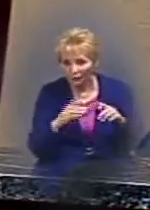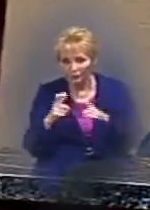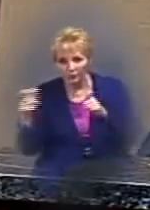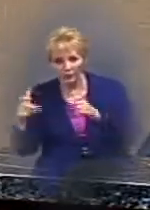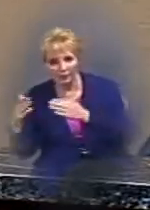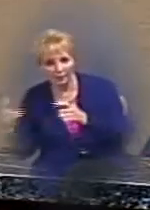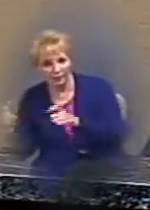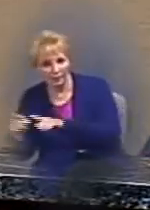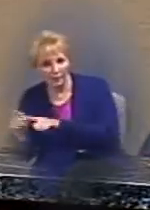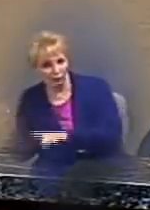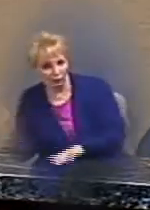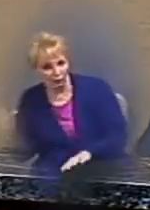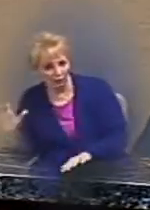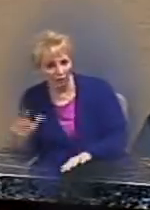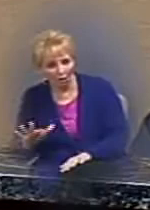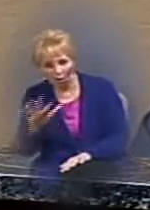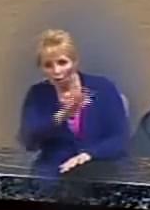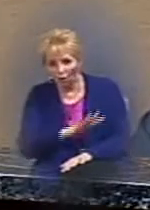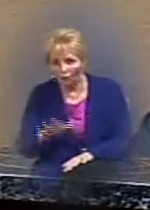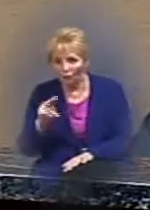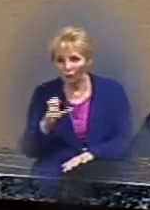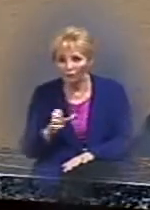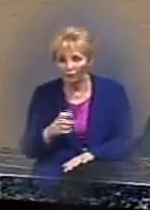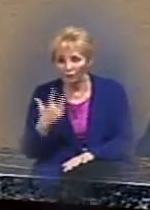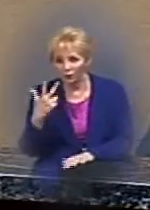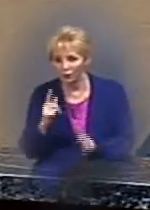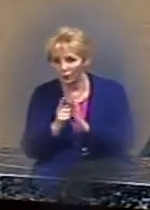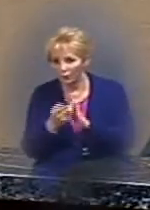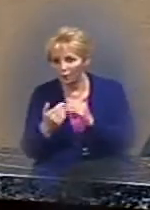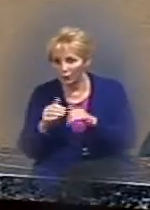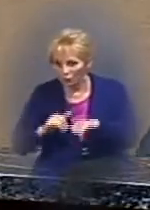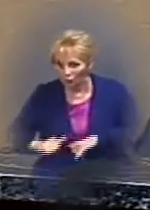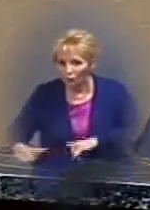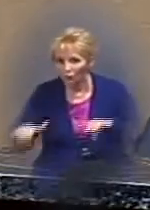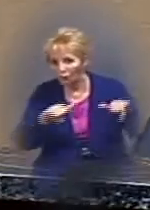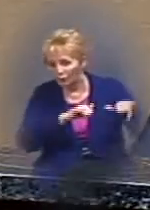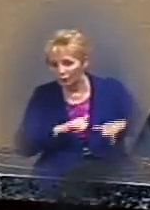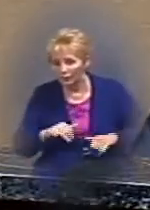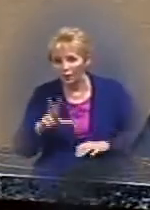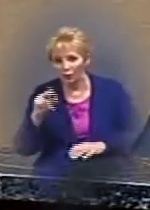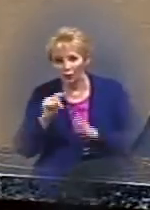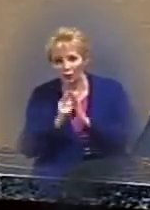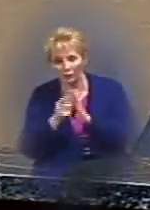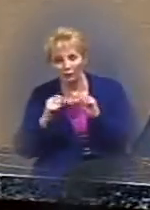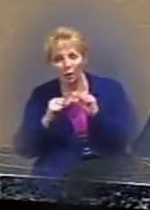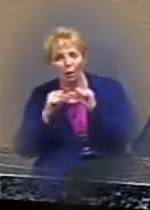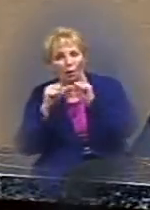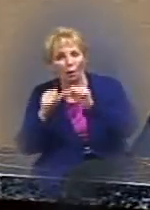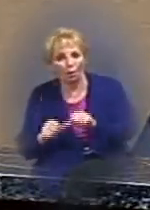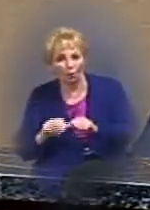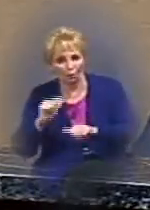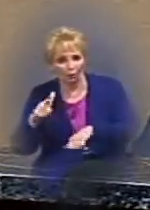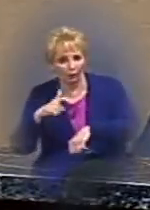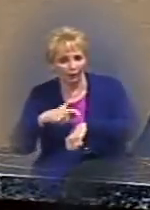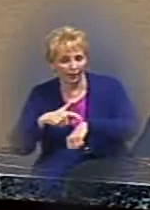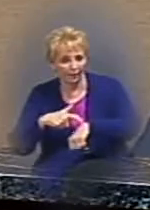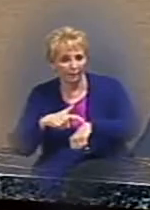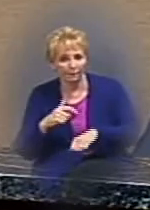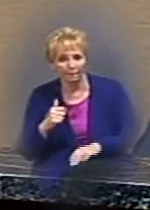Charlotte across North Carolina. The 3 minutes is almost universal, and 30 minutes for the whole period is a very